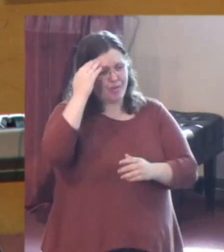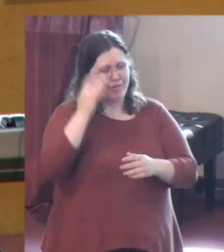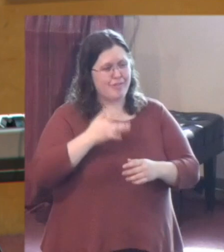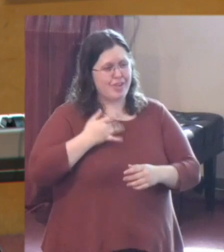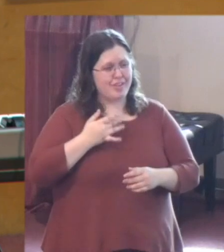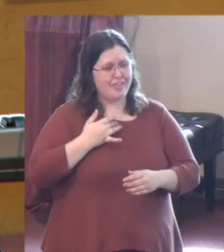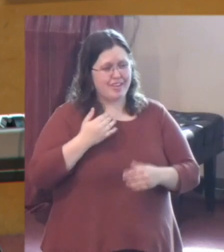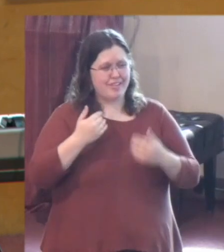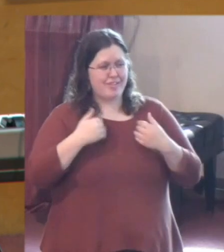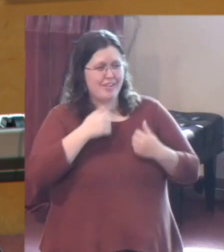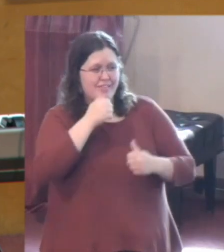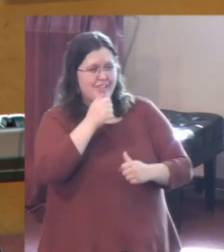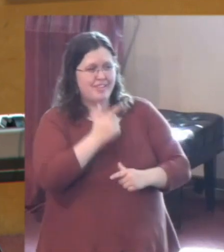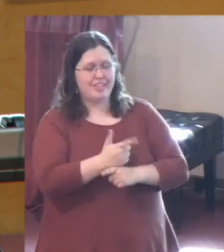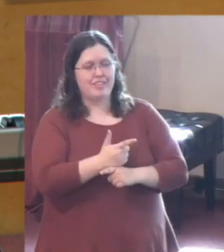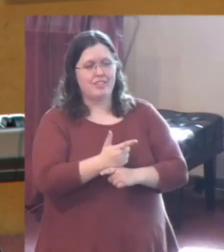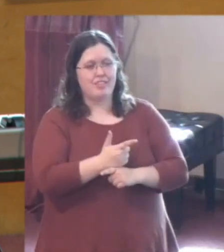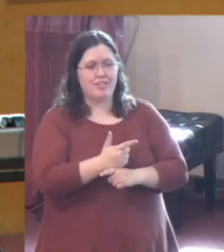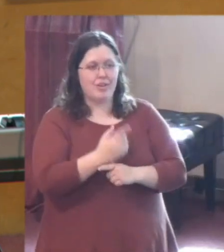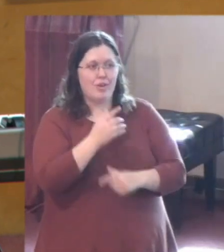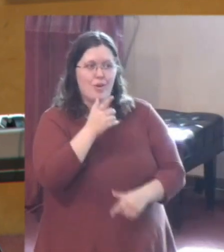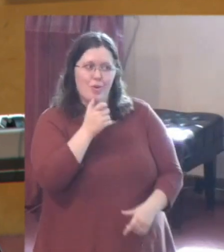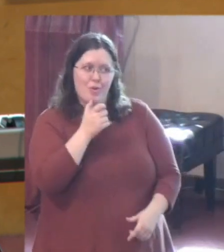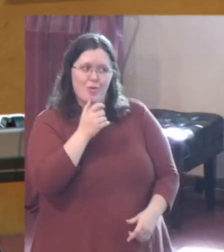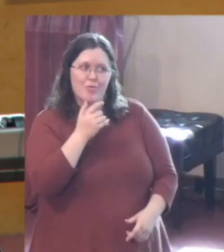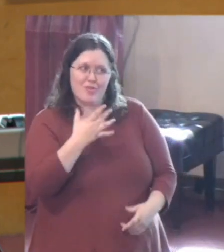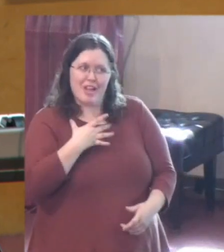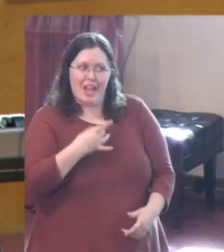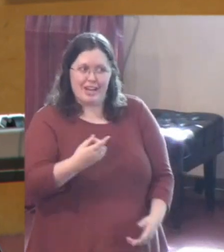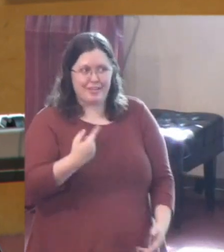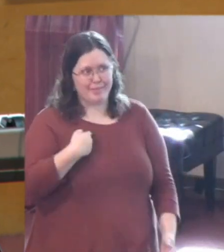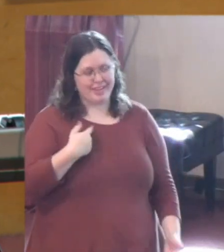sister who likes you.